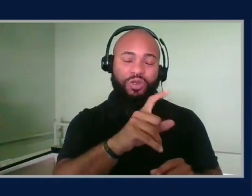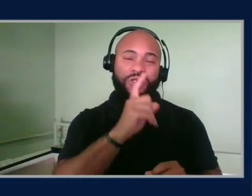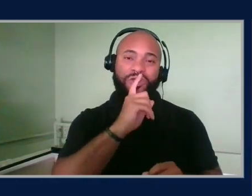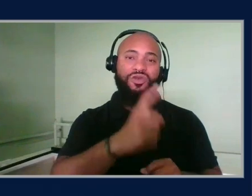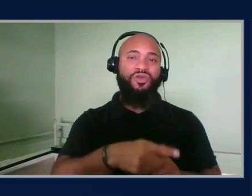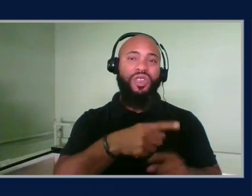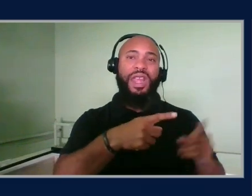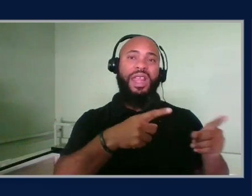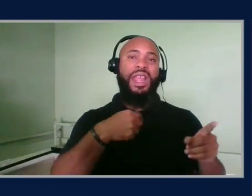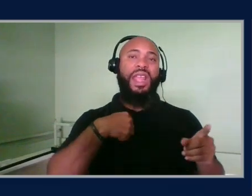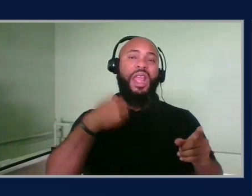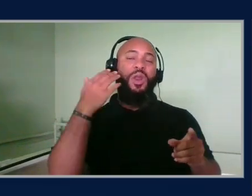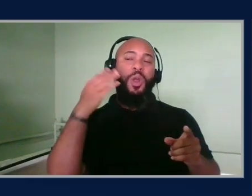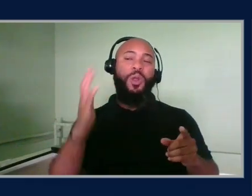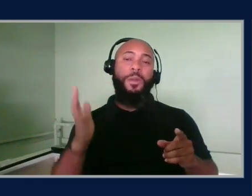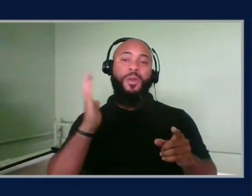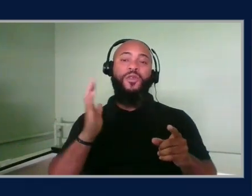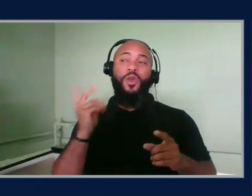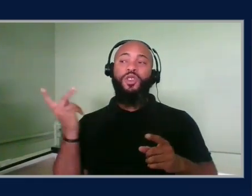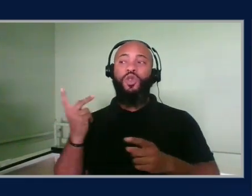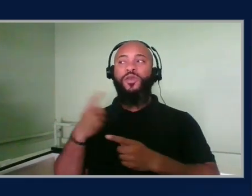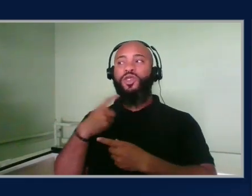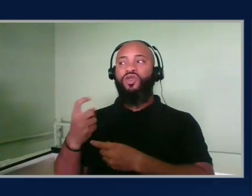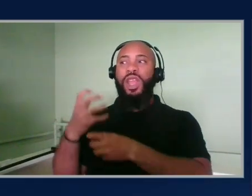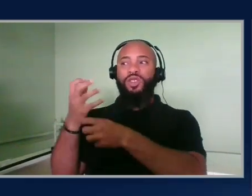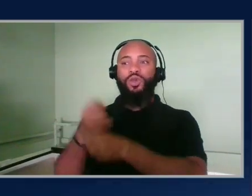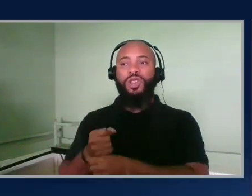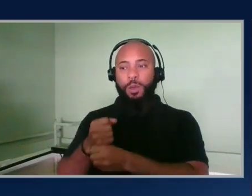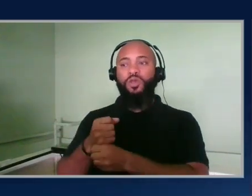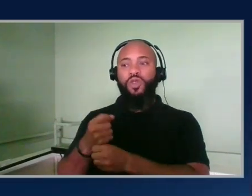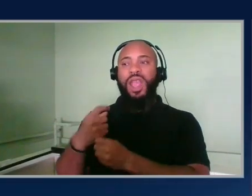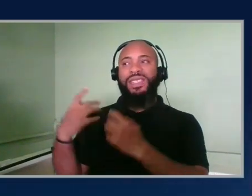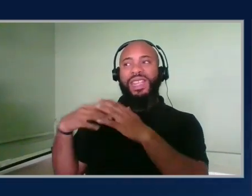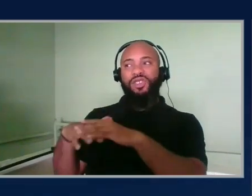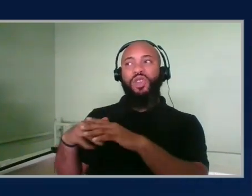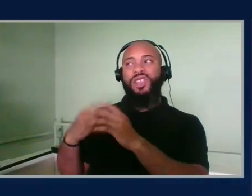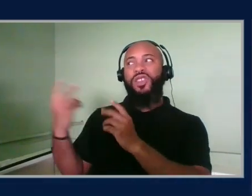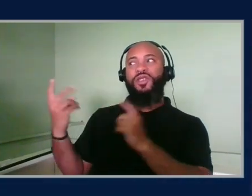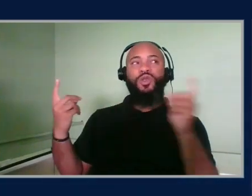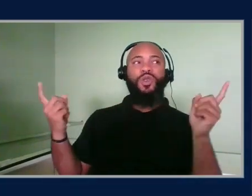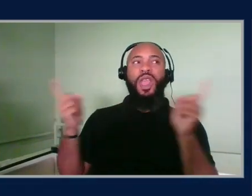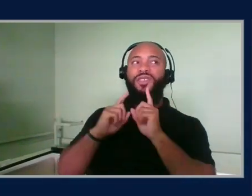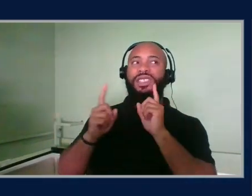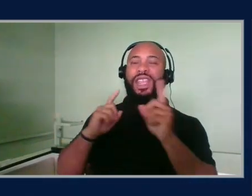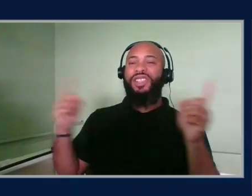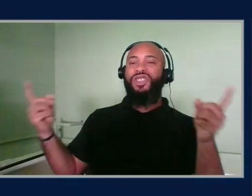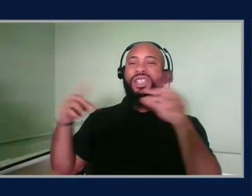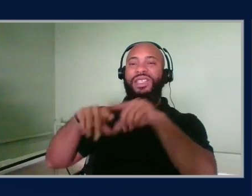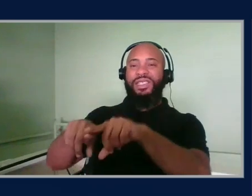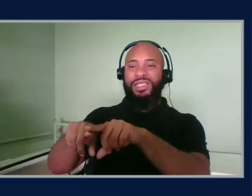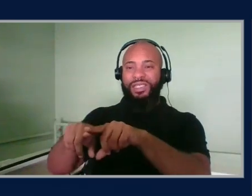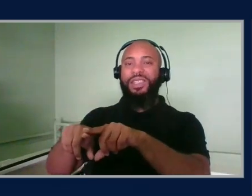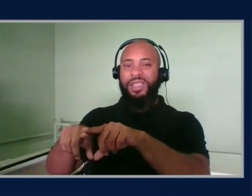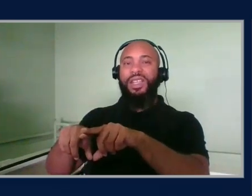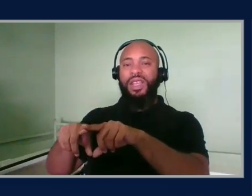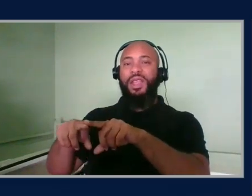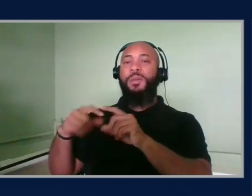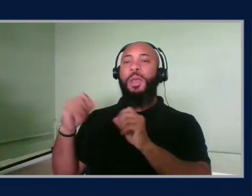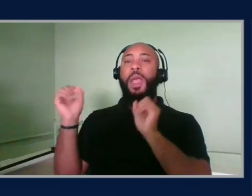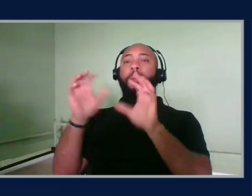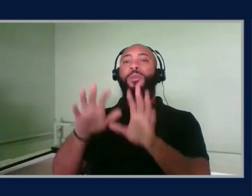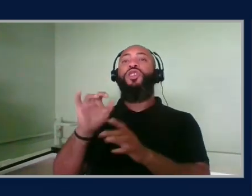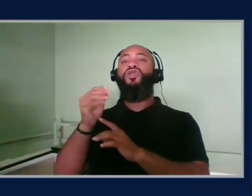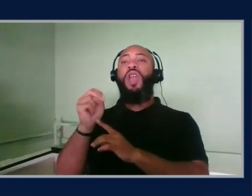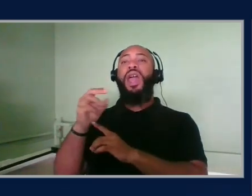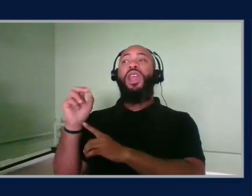know, the two of us try to summarize the integration of these two conversations. Maybe, you know, it's I'll put John and Laura on the spot here. And